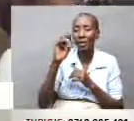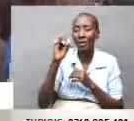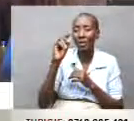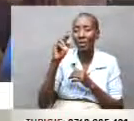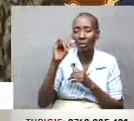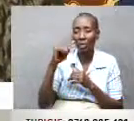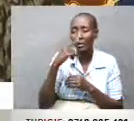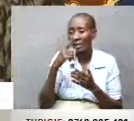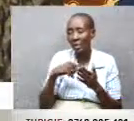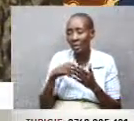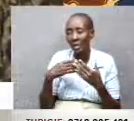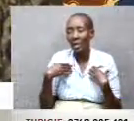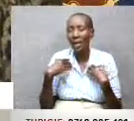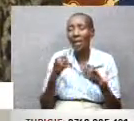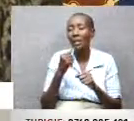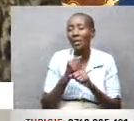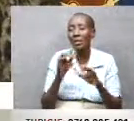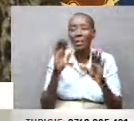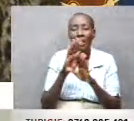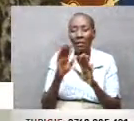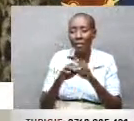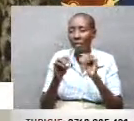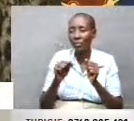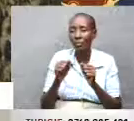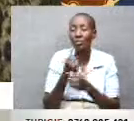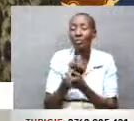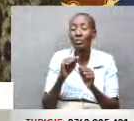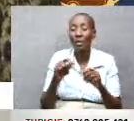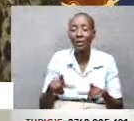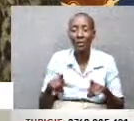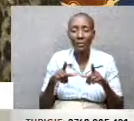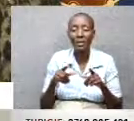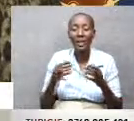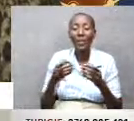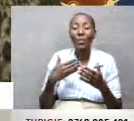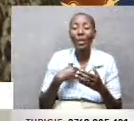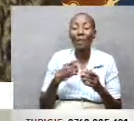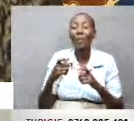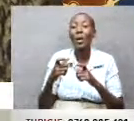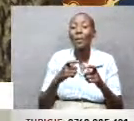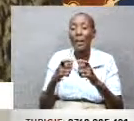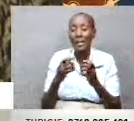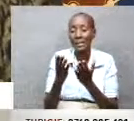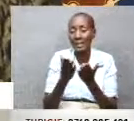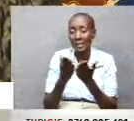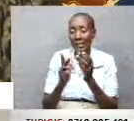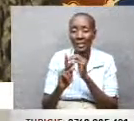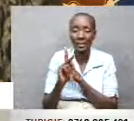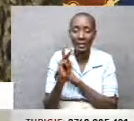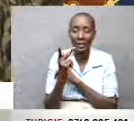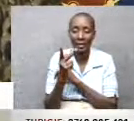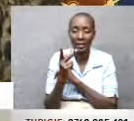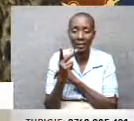kuokoa maisha. We have what we call the managed equipment service today in Kenya. It